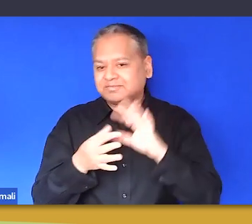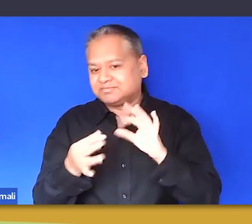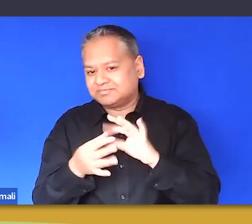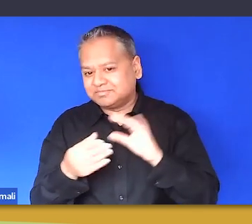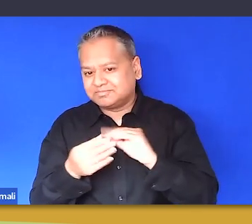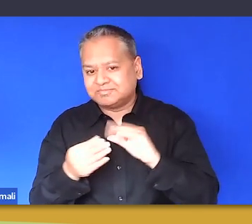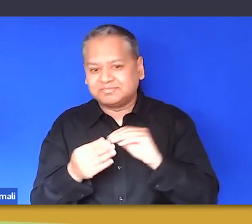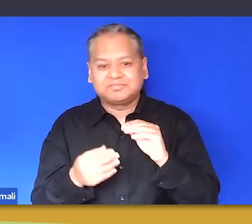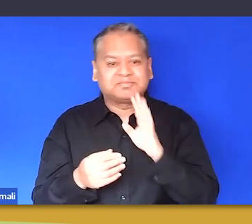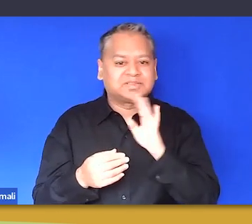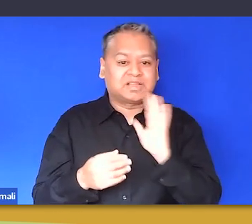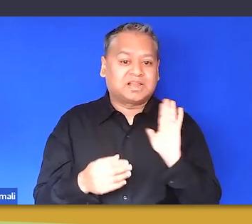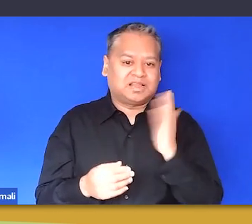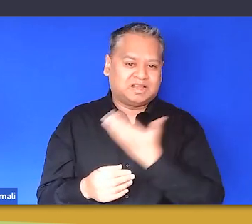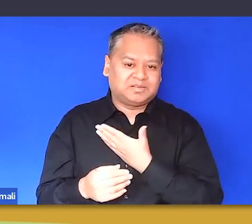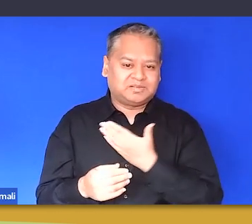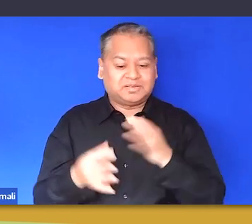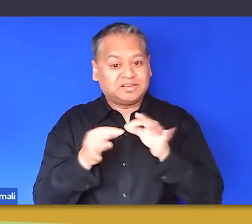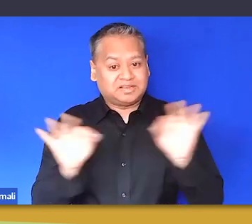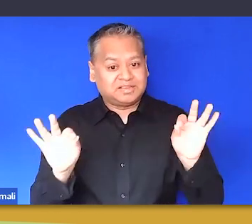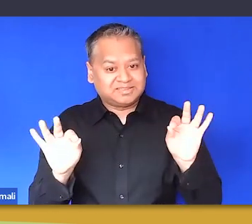language. HGCM.